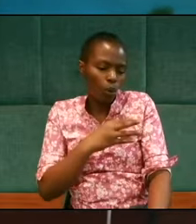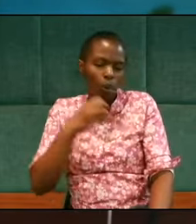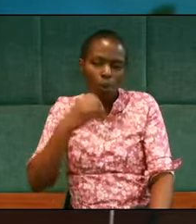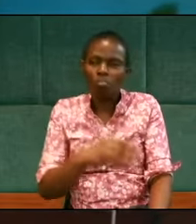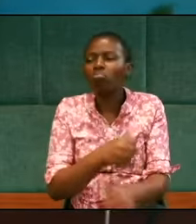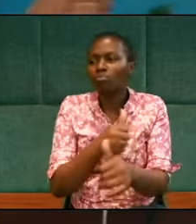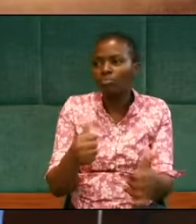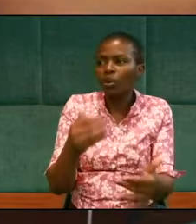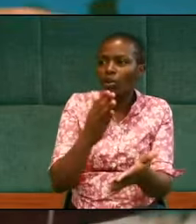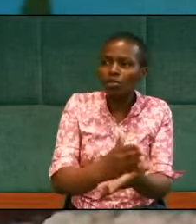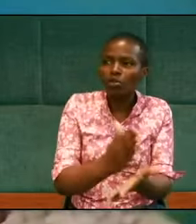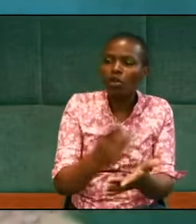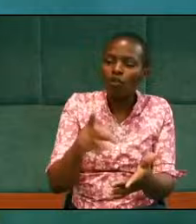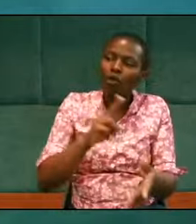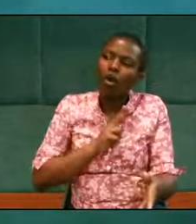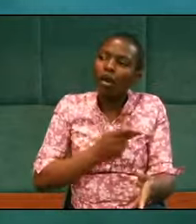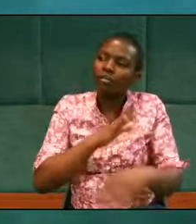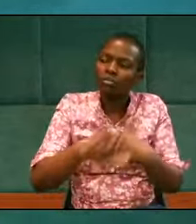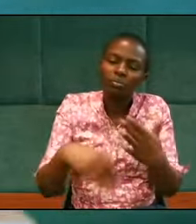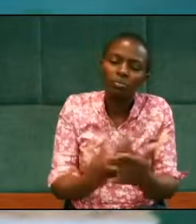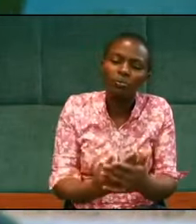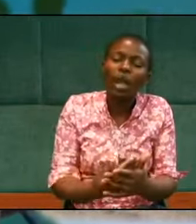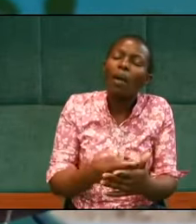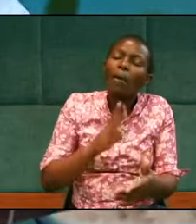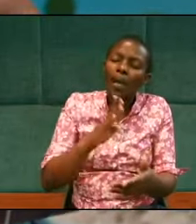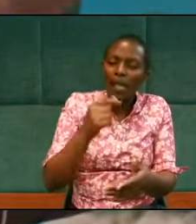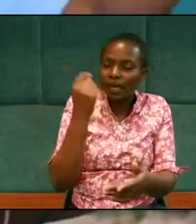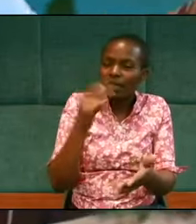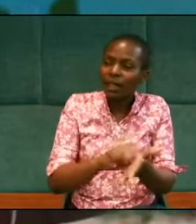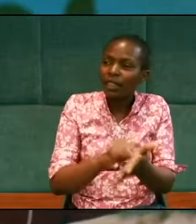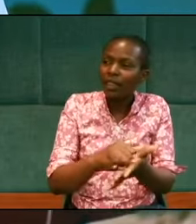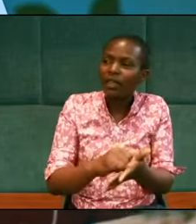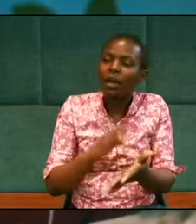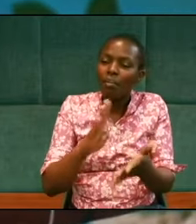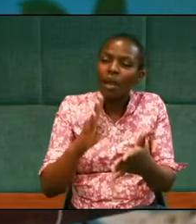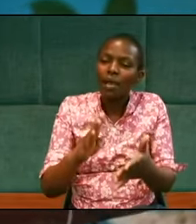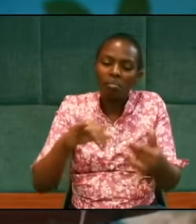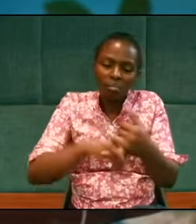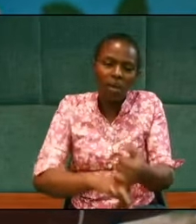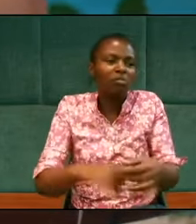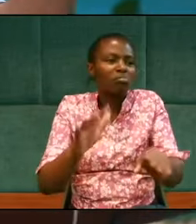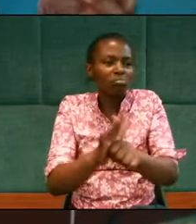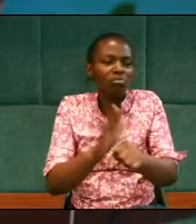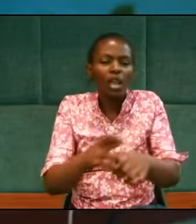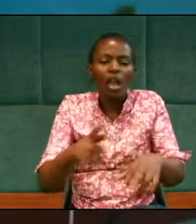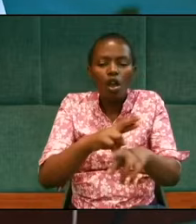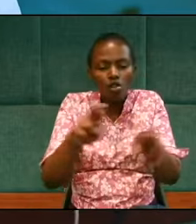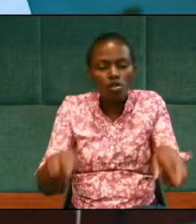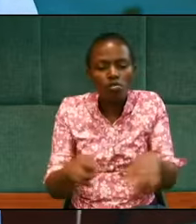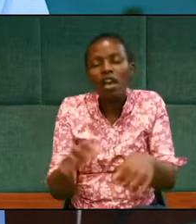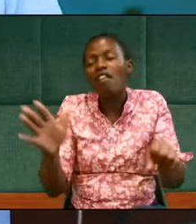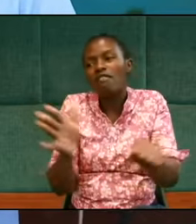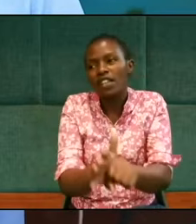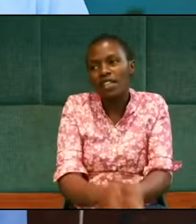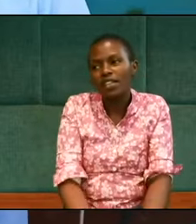wisdom a house is built by understanding, by knowledge. The rooms are filled, you know. So count the